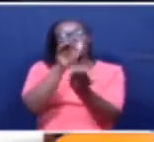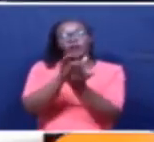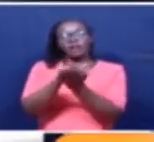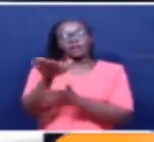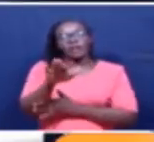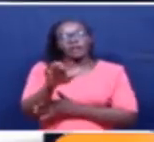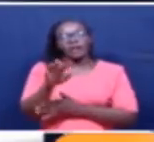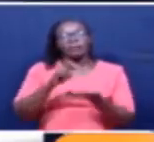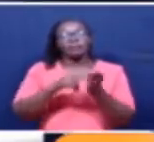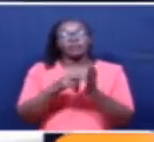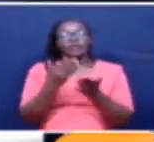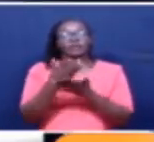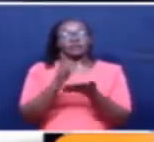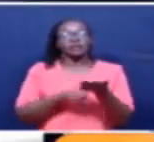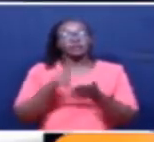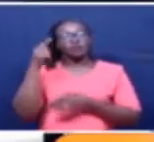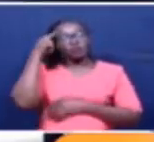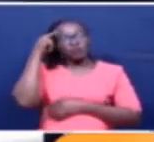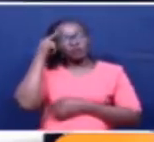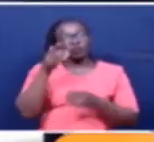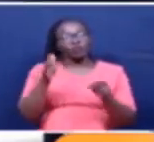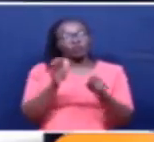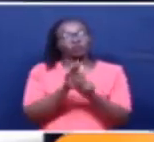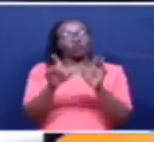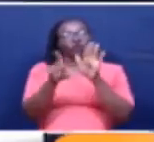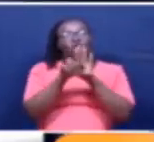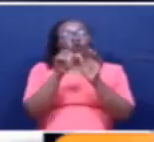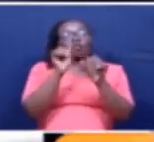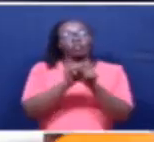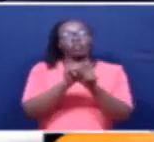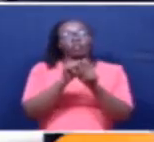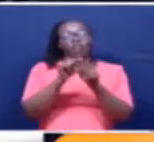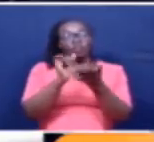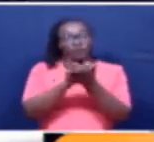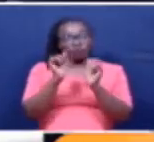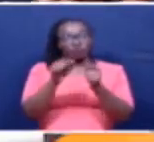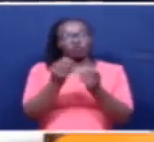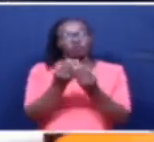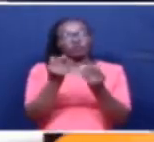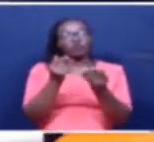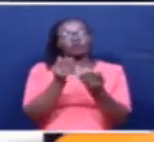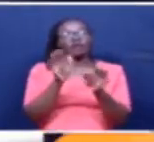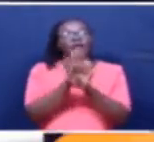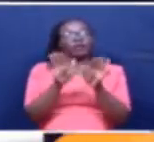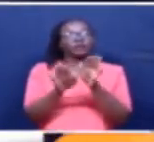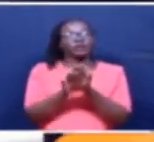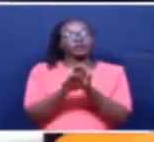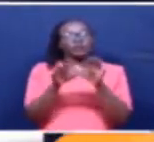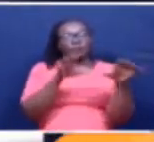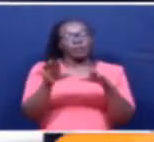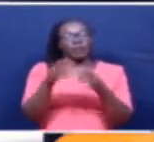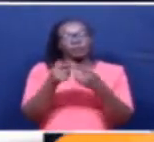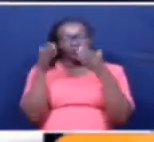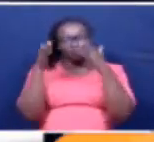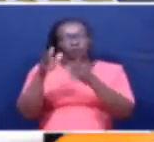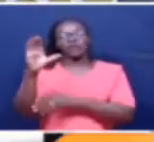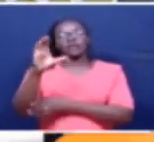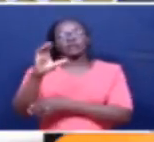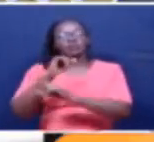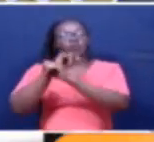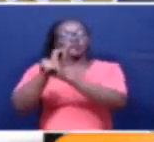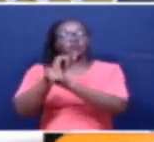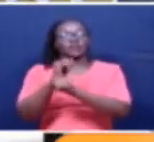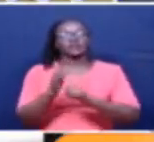So he's trying to think of a holistic law that will address the whole, you know, credit market and mainly focusing on the consumer protection.